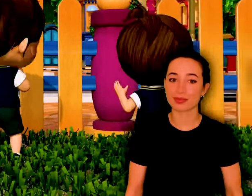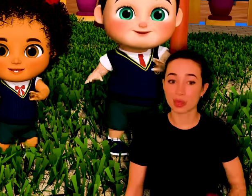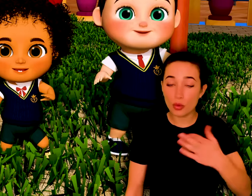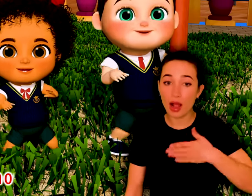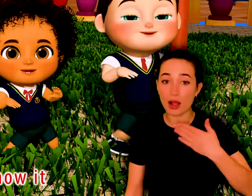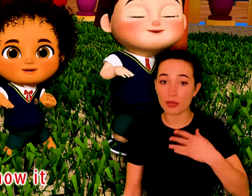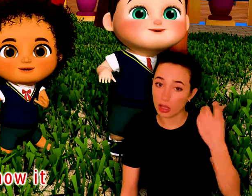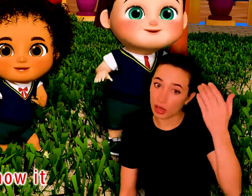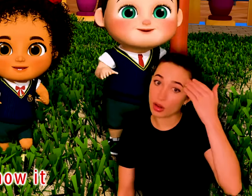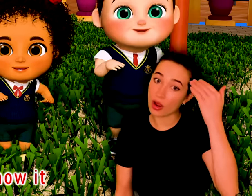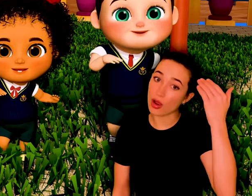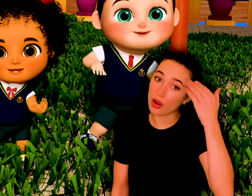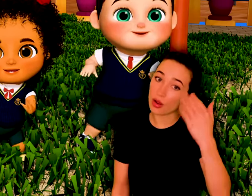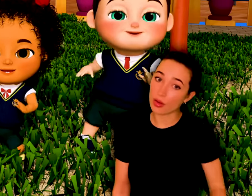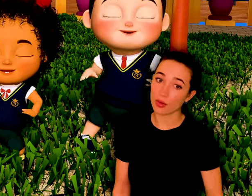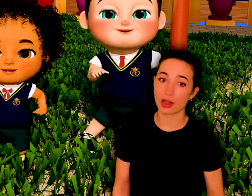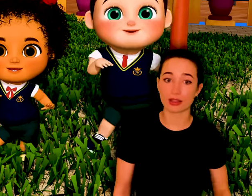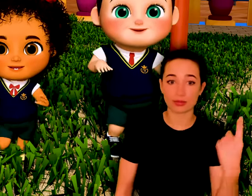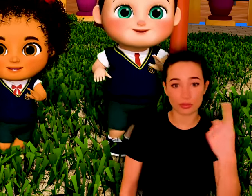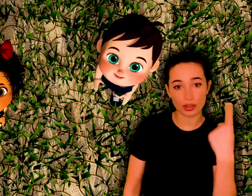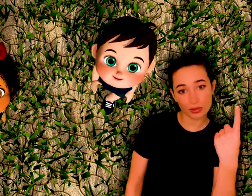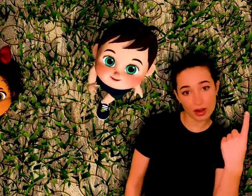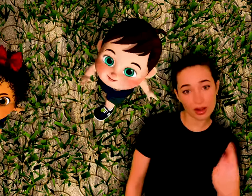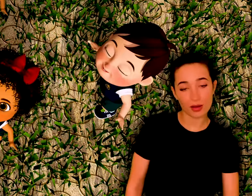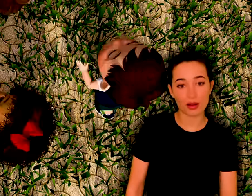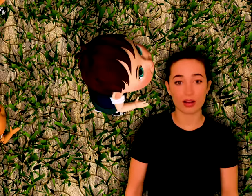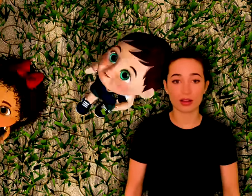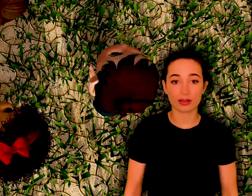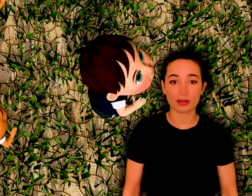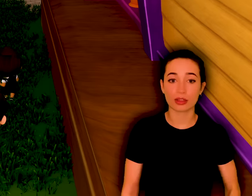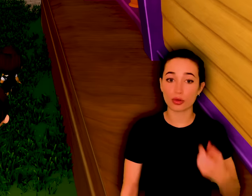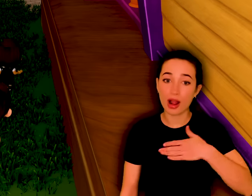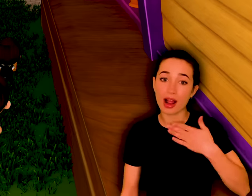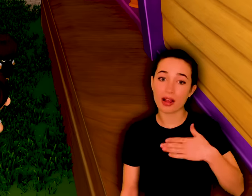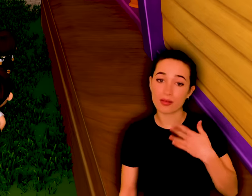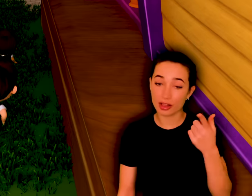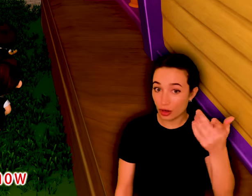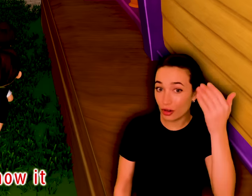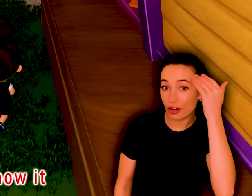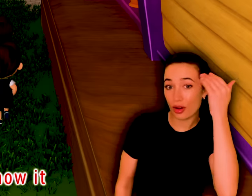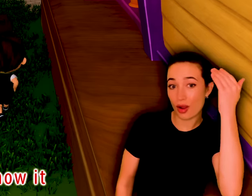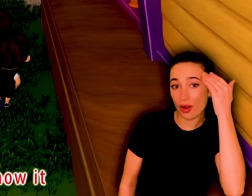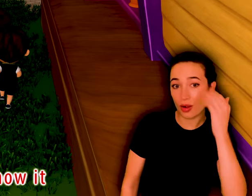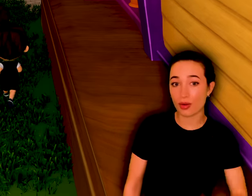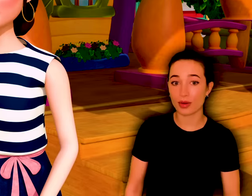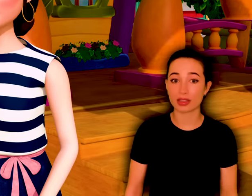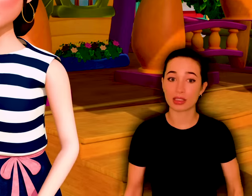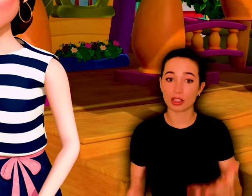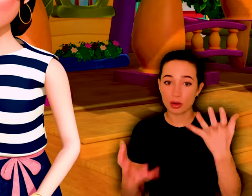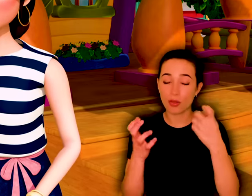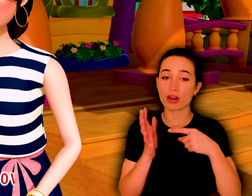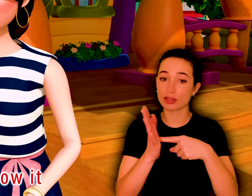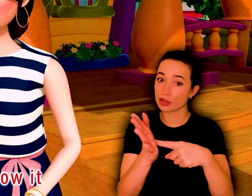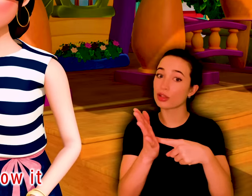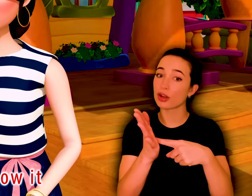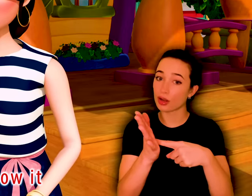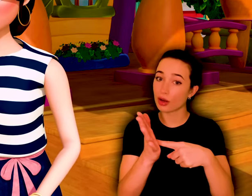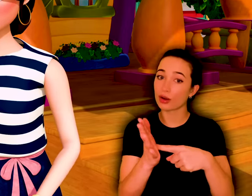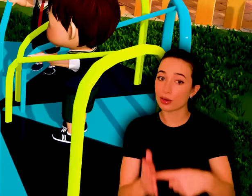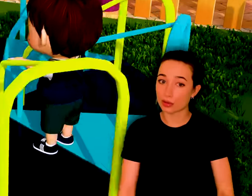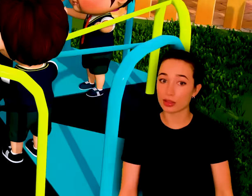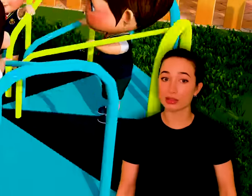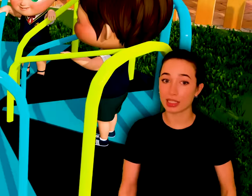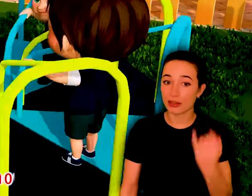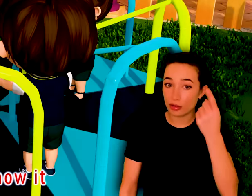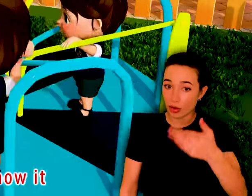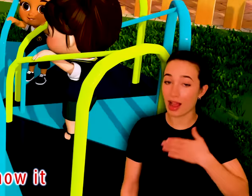If you're happy and you know it, turn around. If you're happy. happy and you know it, and you really want to